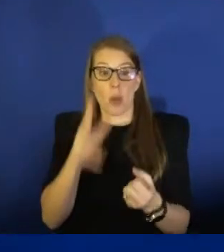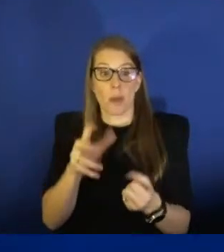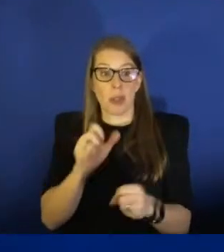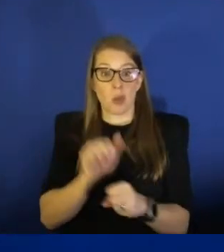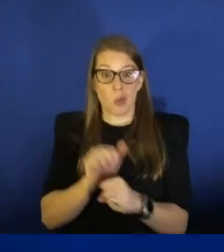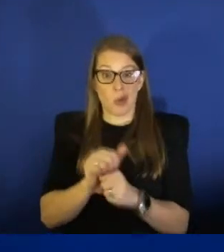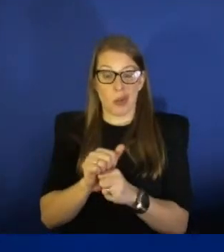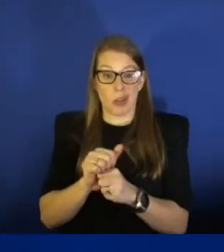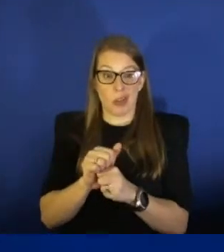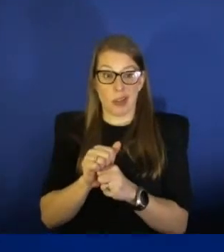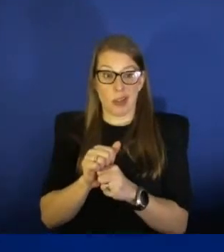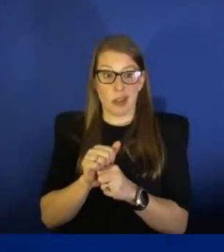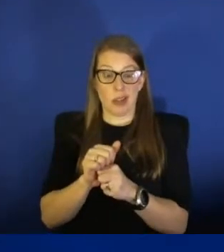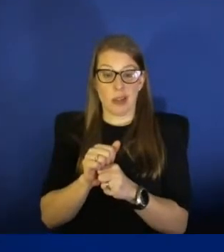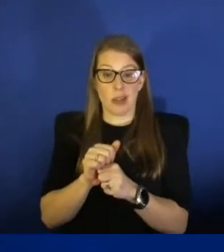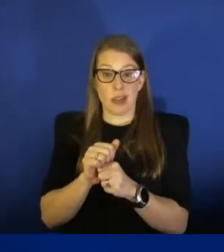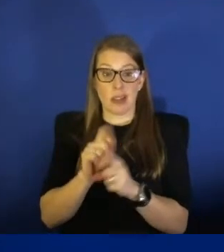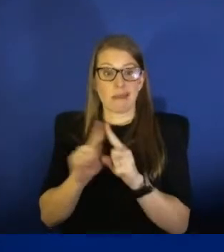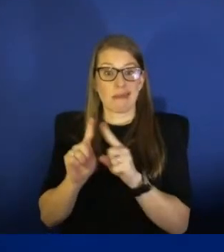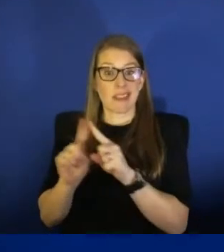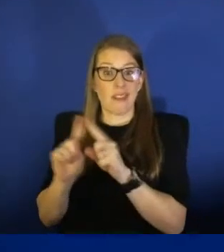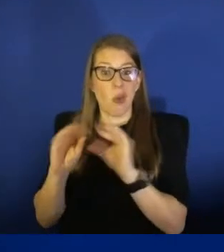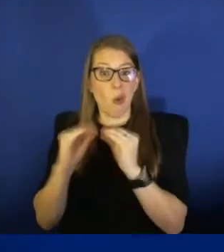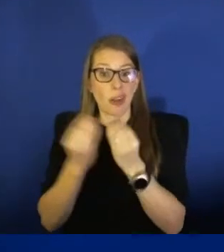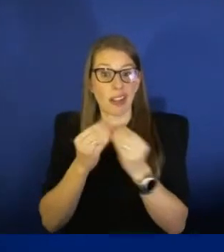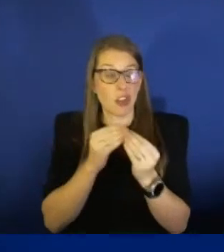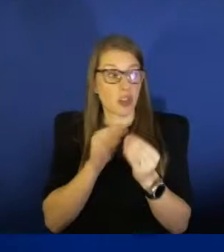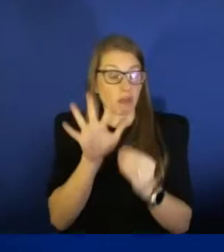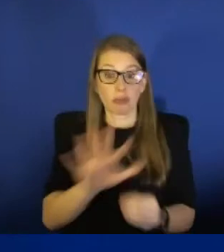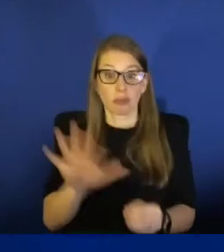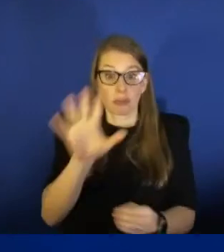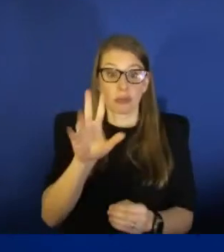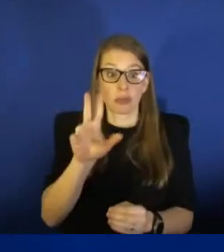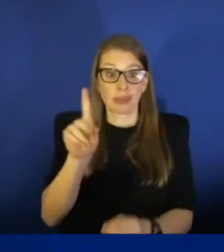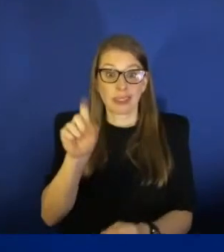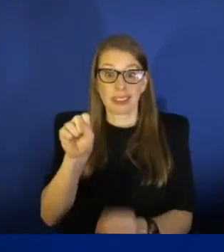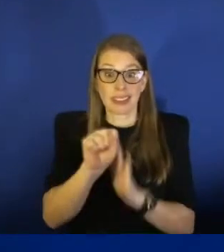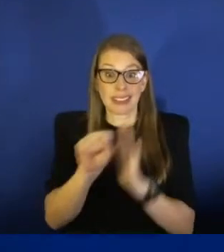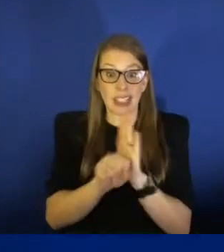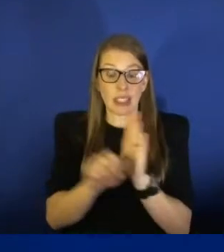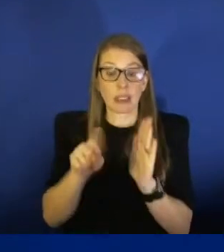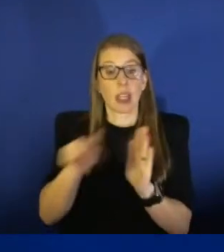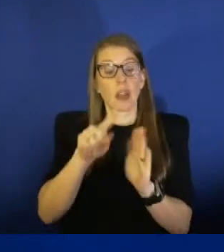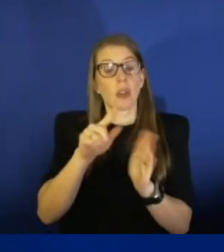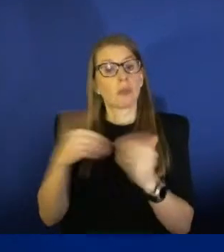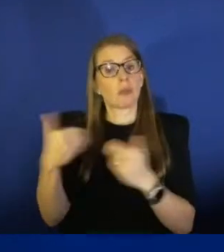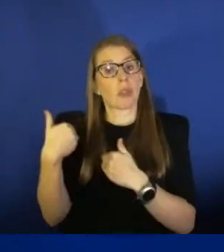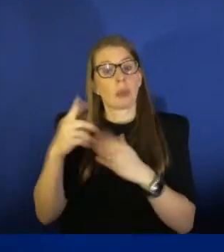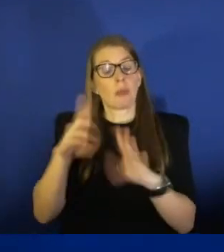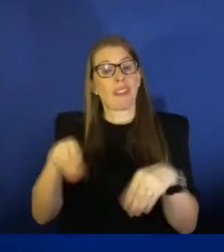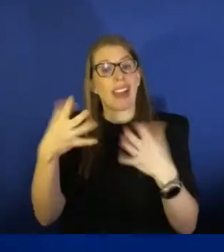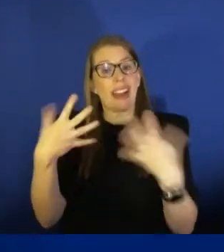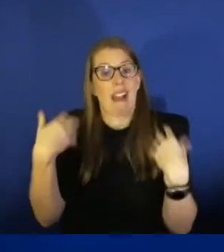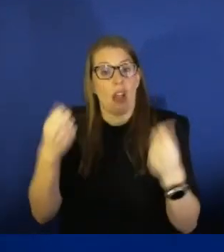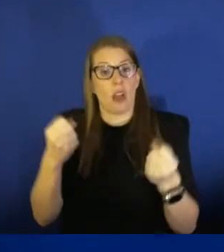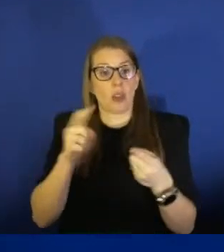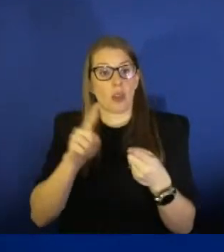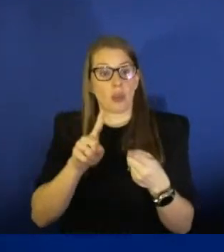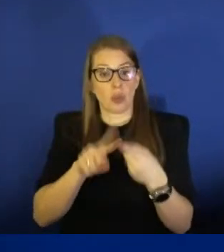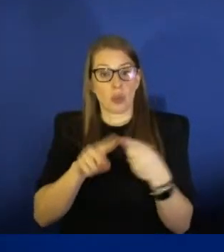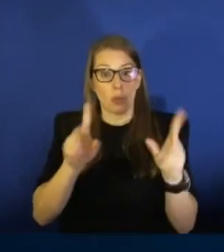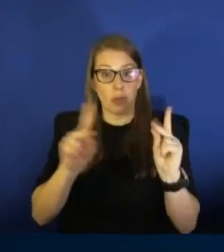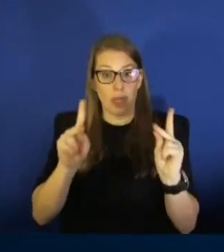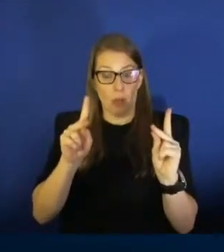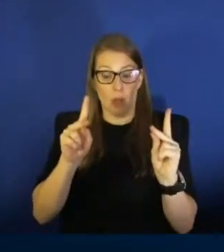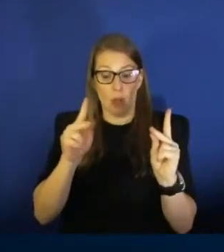multitude of organizations across the state that are responsible for providing health to the people of rural Kansas.